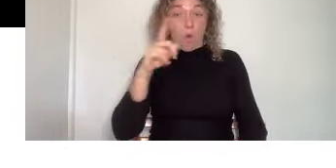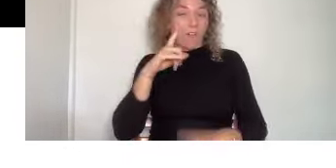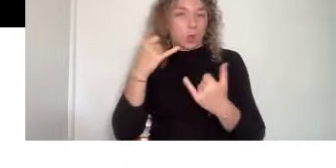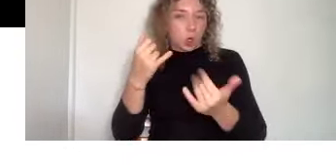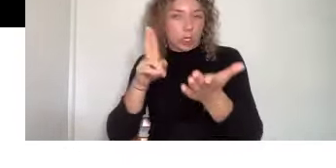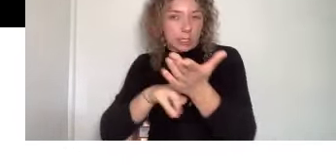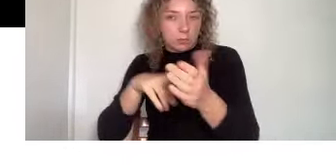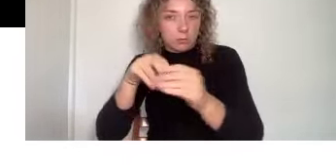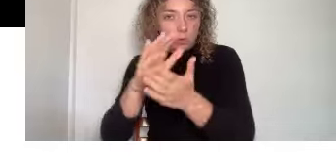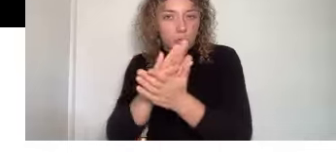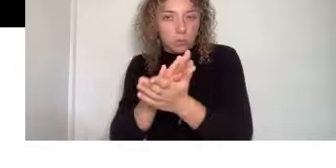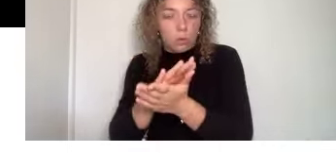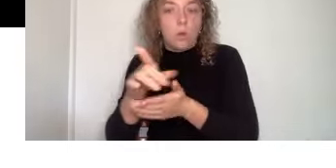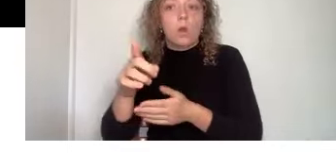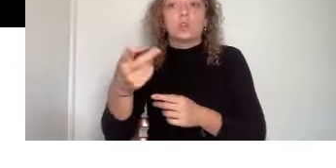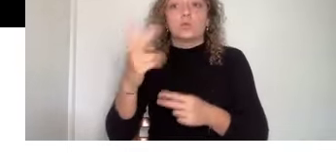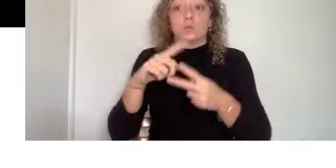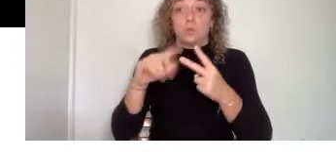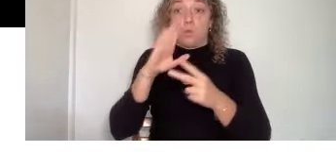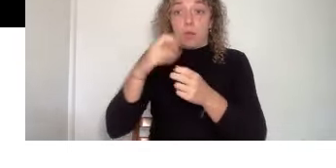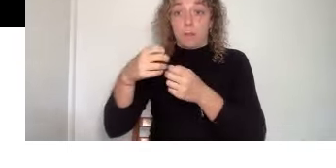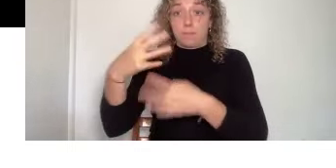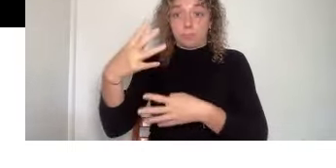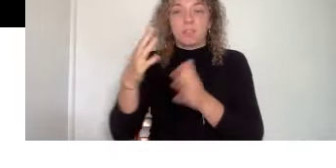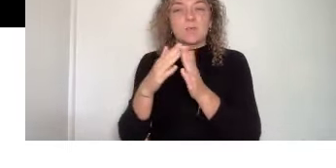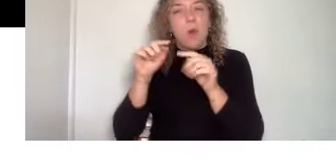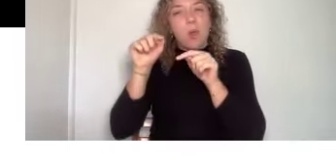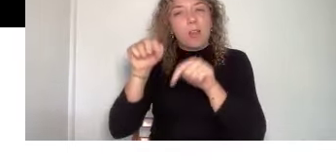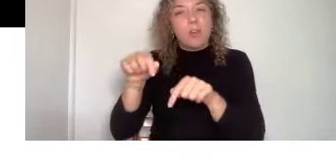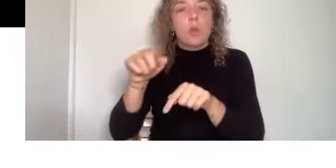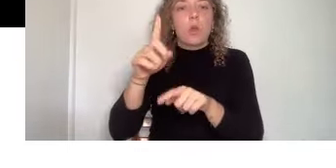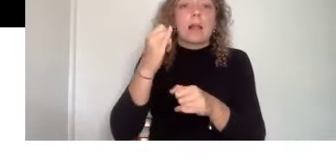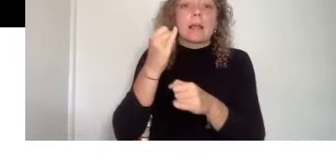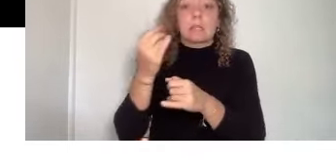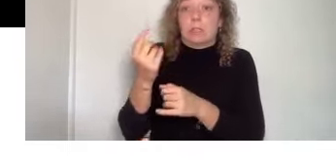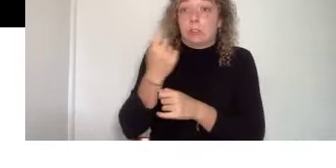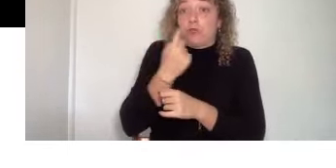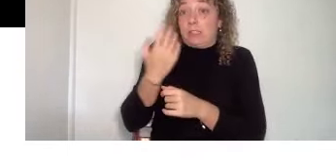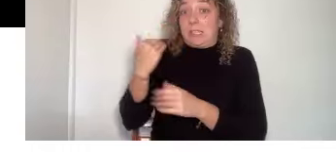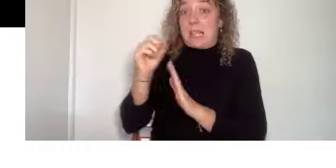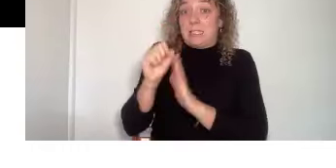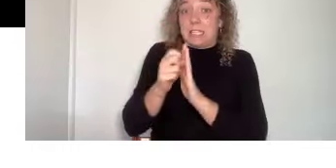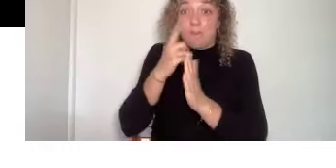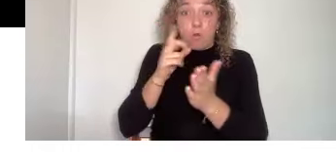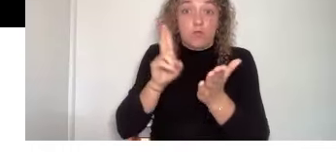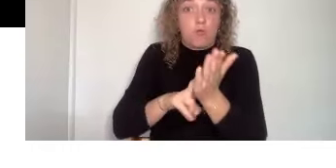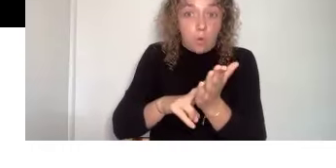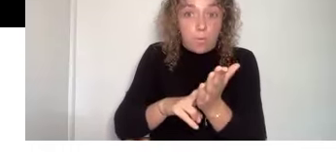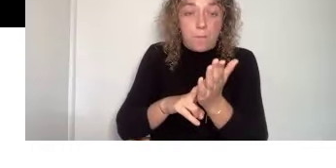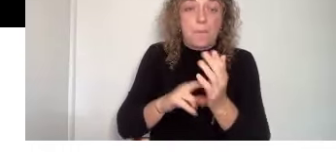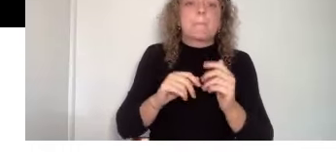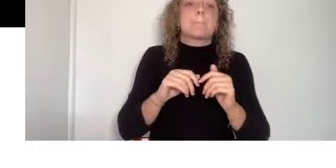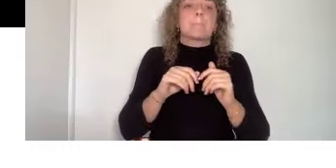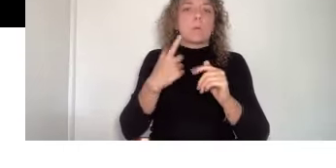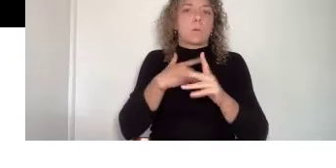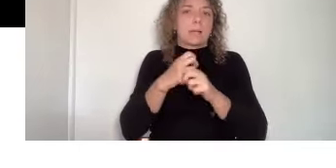school, the 2 questions that populate, the smaller arrows, are the last date of enrollment. And just to say, we get this a lot when we're